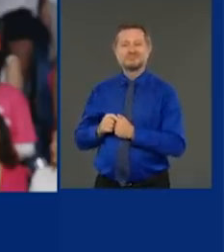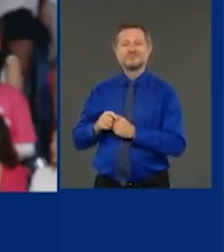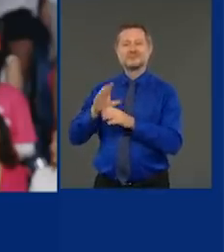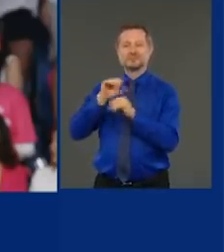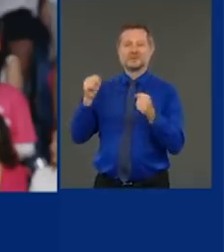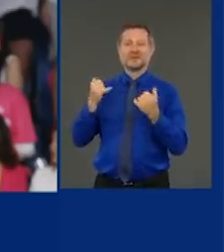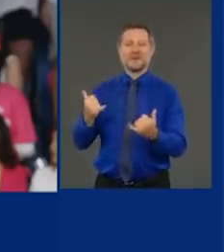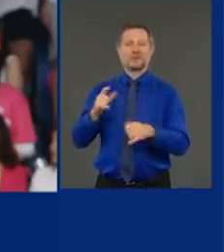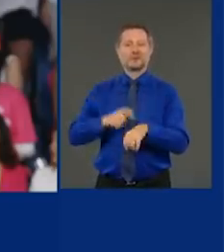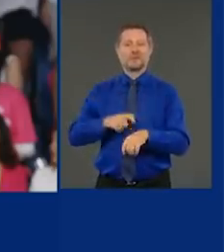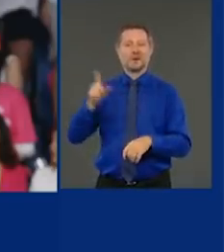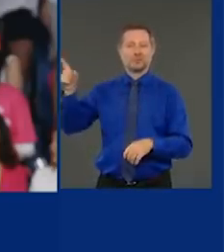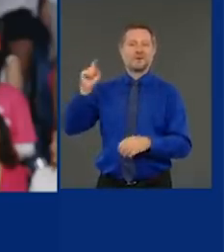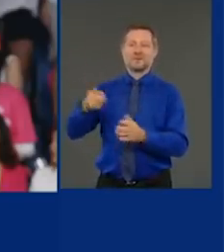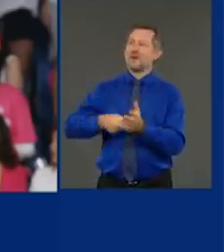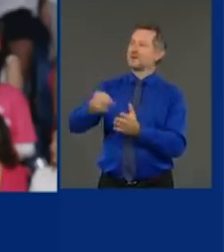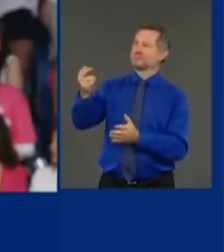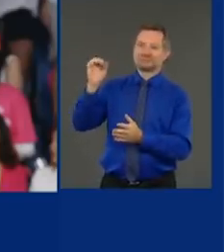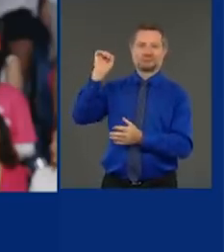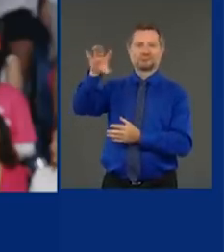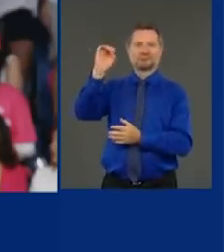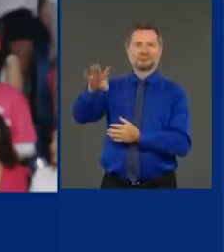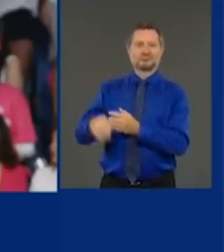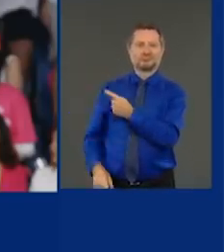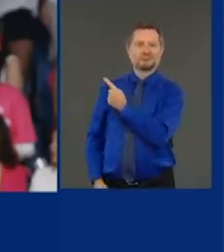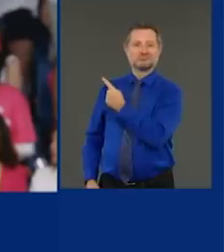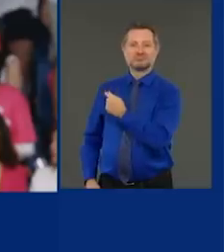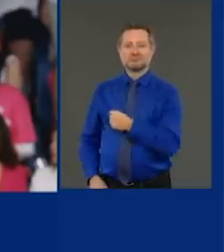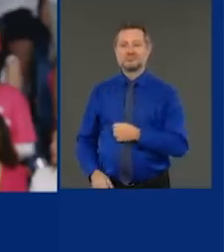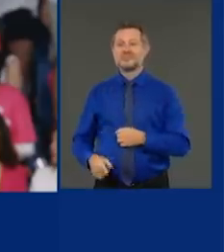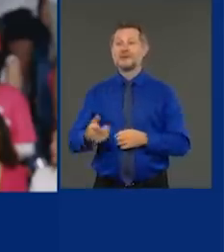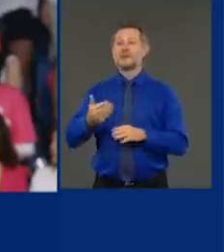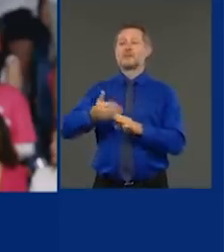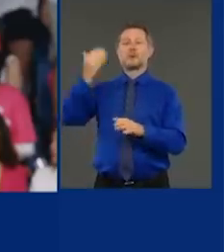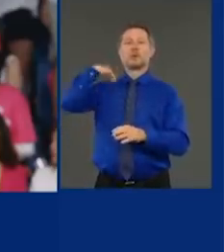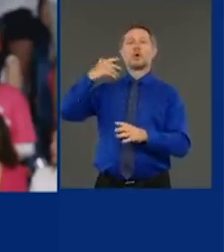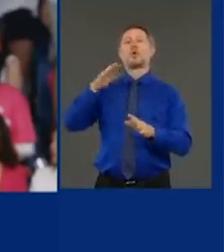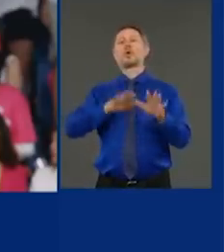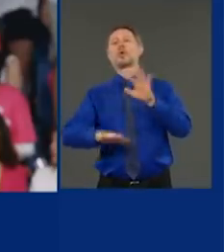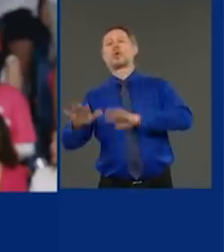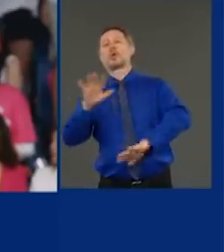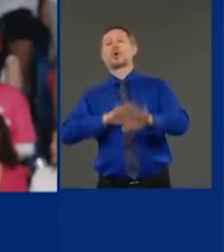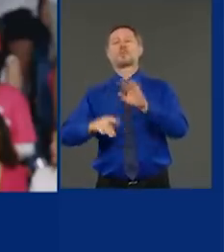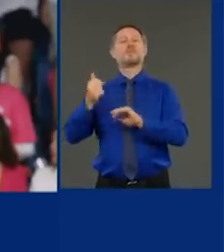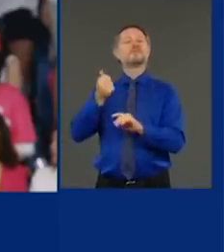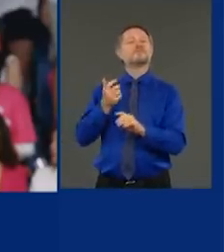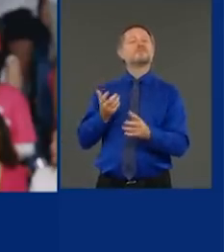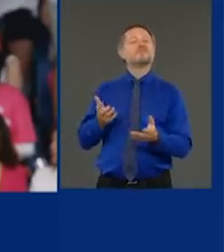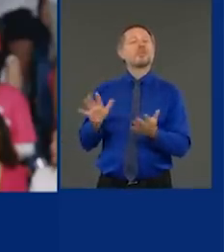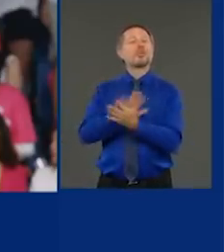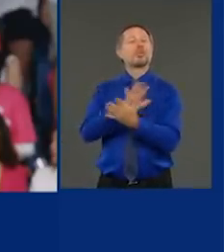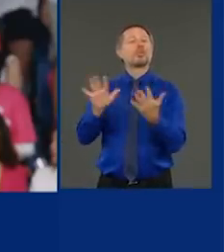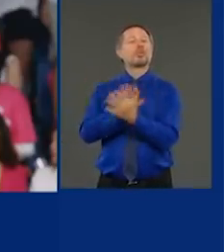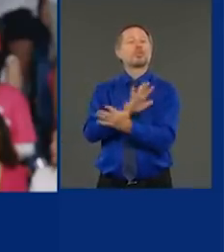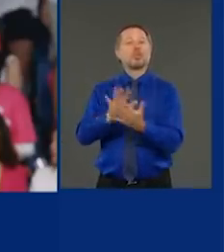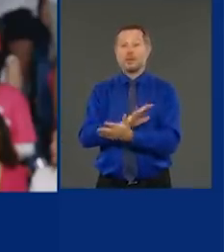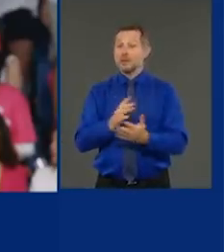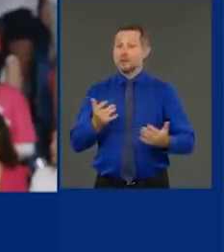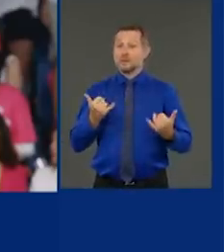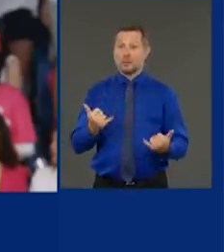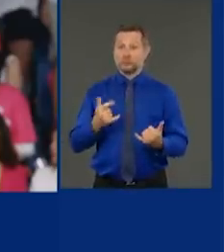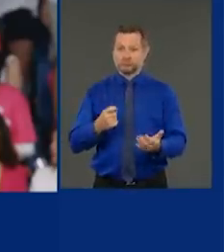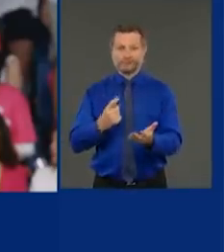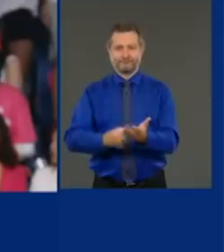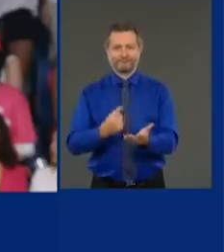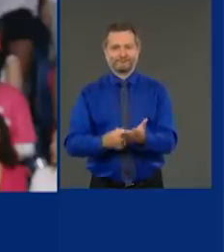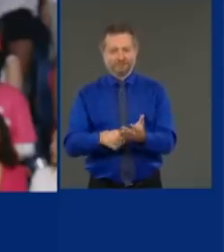truth, which he did not do 6 months ago. And if you want to hit the reset button, and you need to hit the